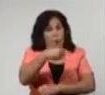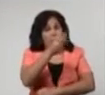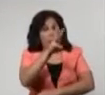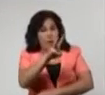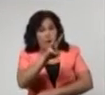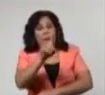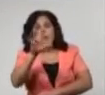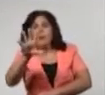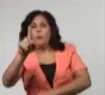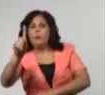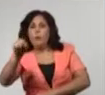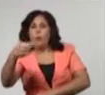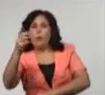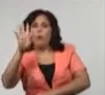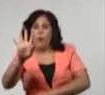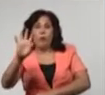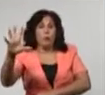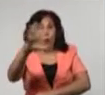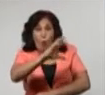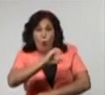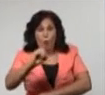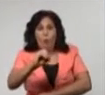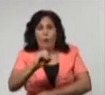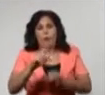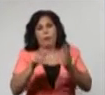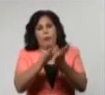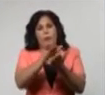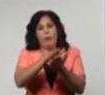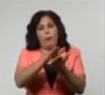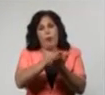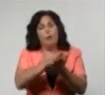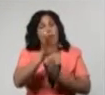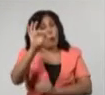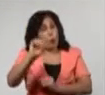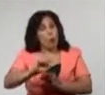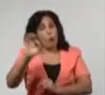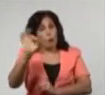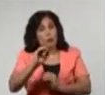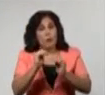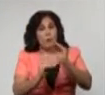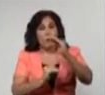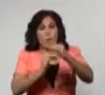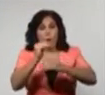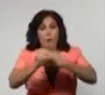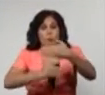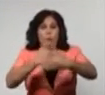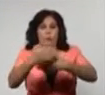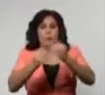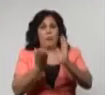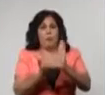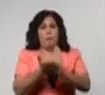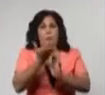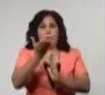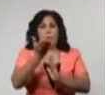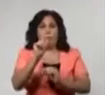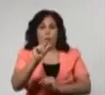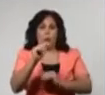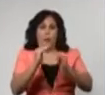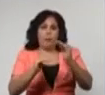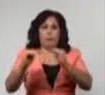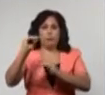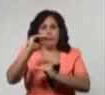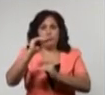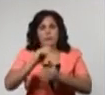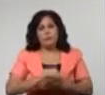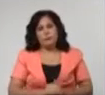Of the new cases, 2 are in the age group between 20 and 60, and 1 belongs